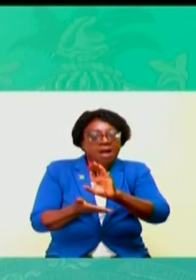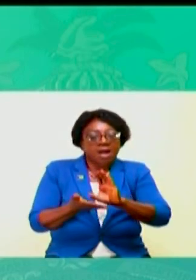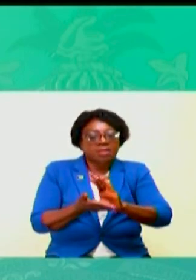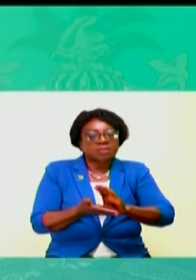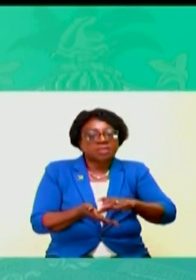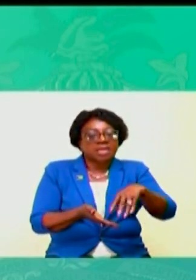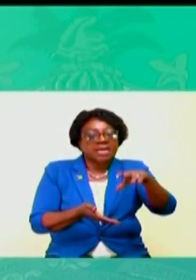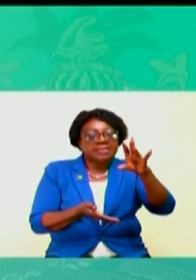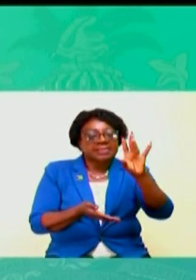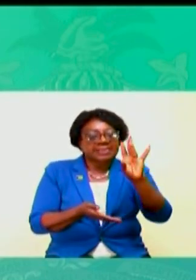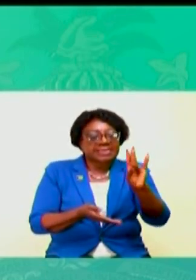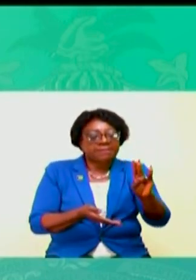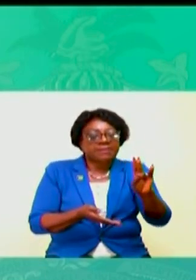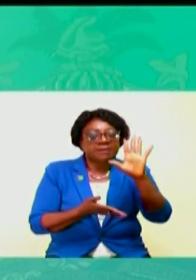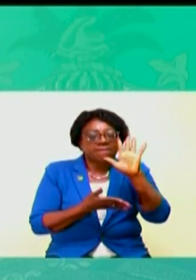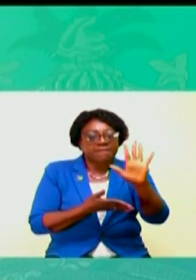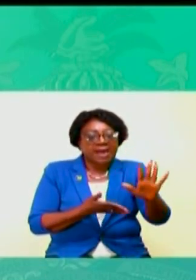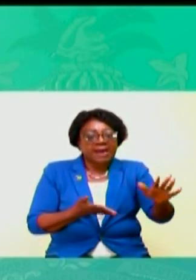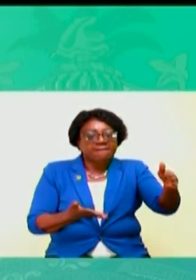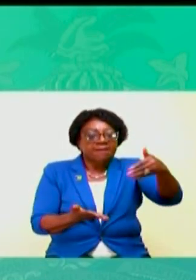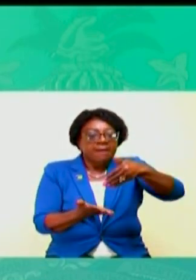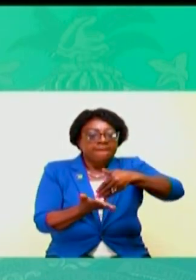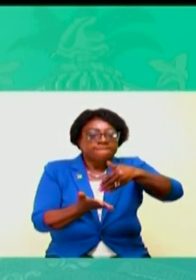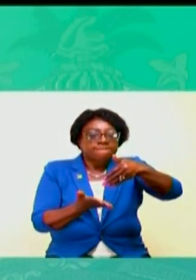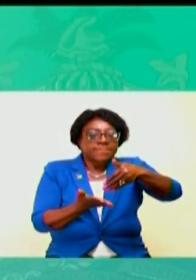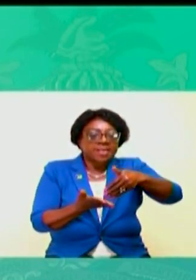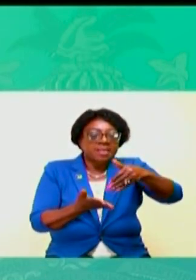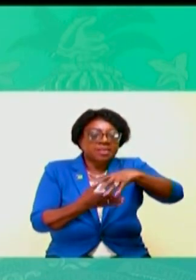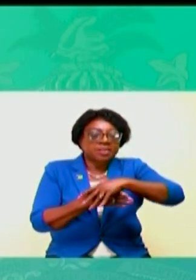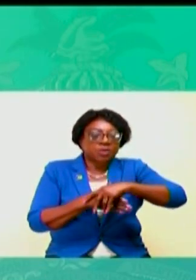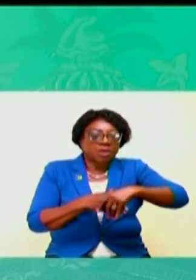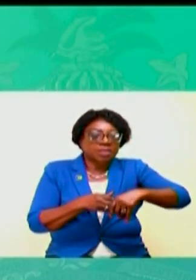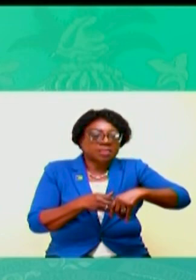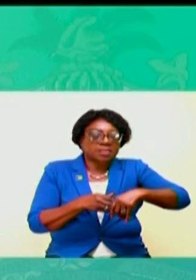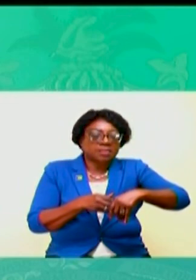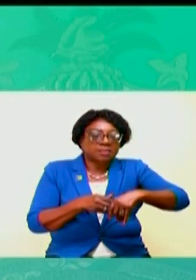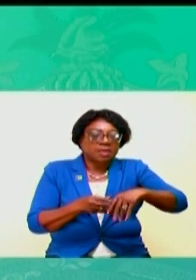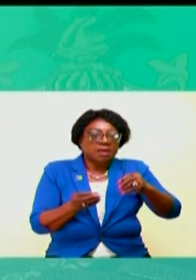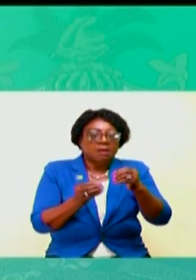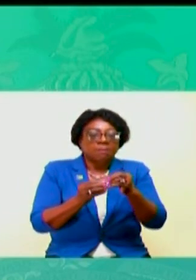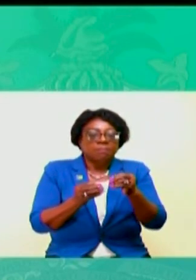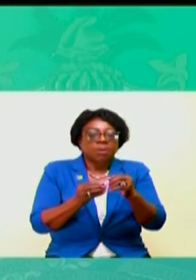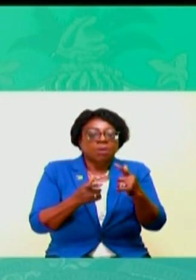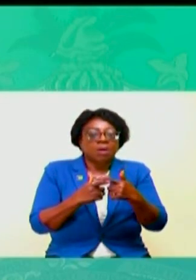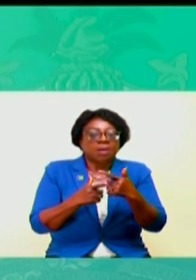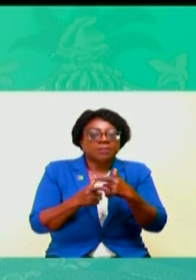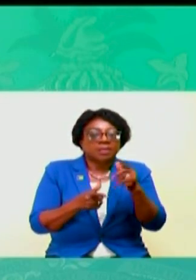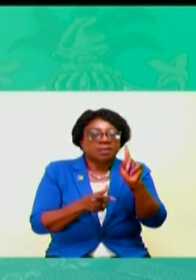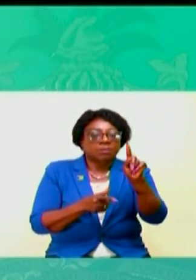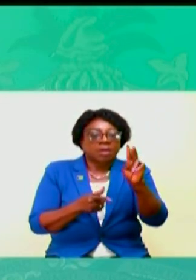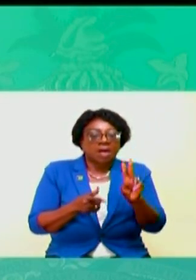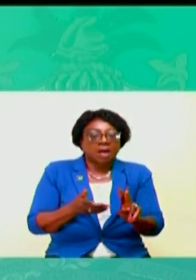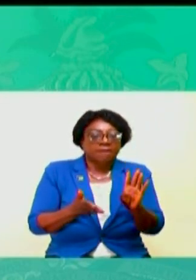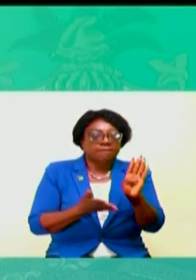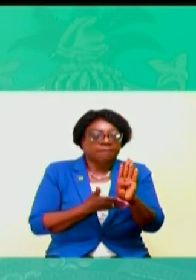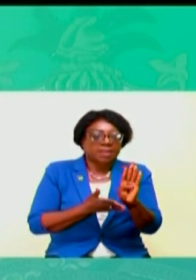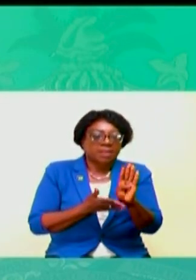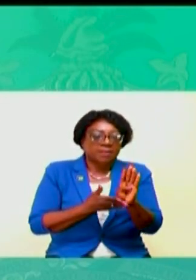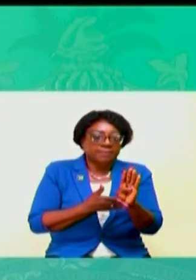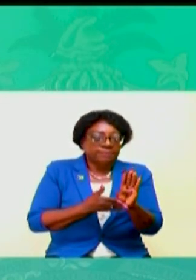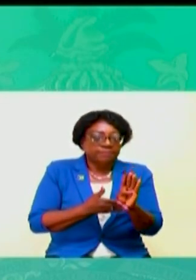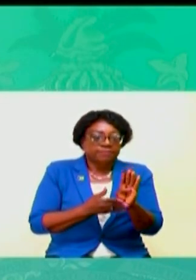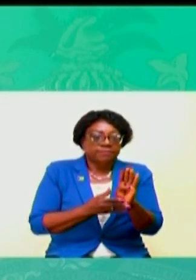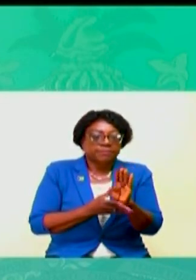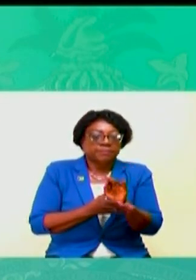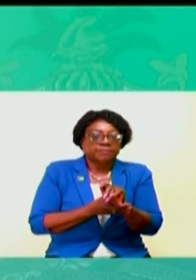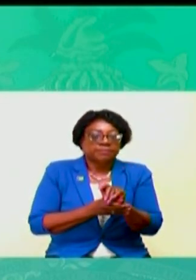$575 million, $800,000. More than half a billion. Say it ain't so, Marco City. Say it